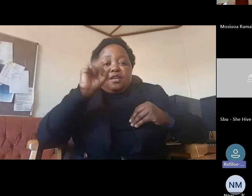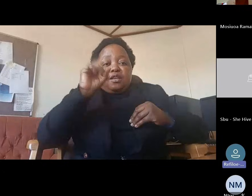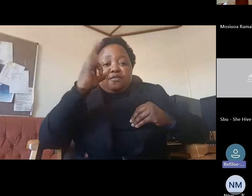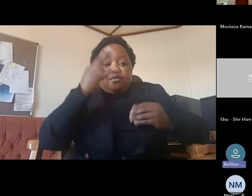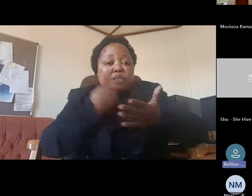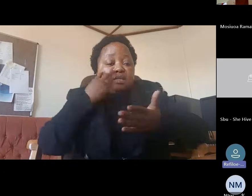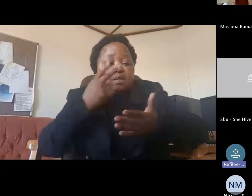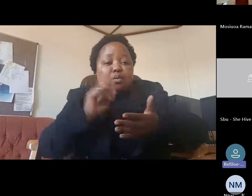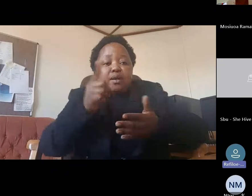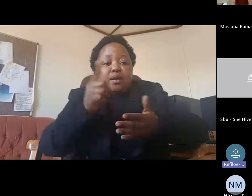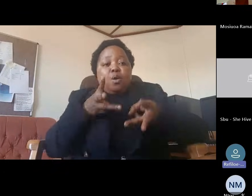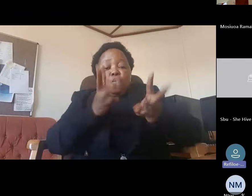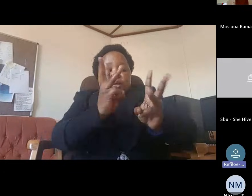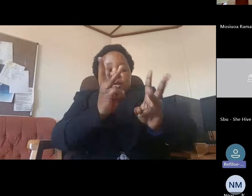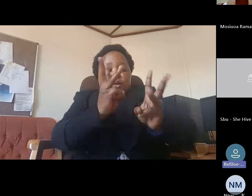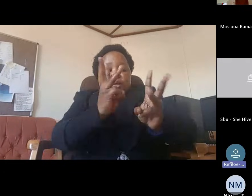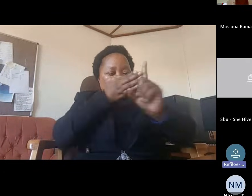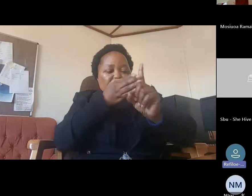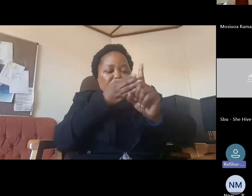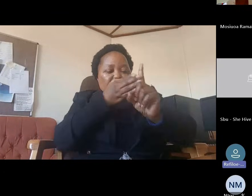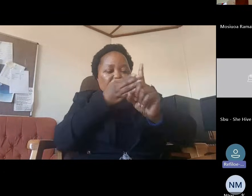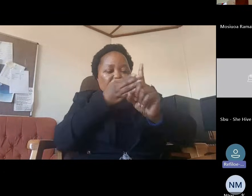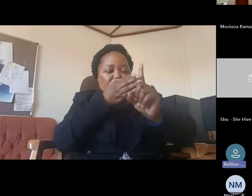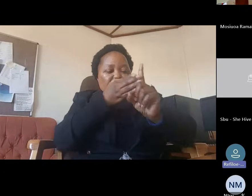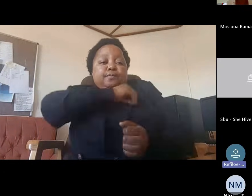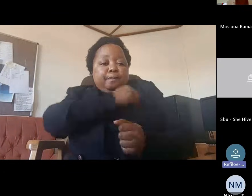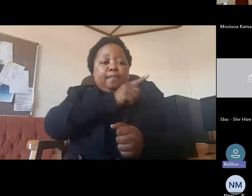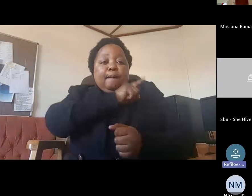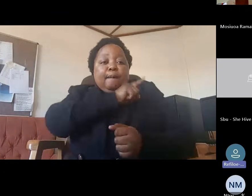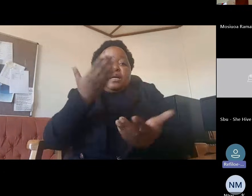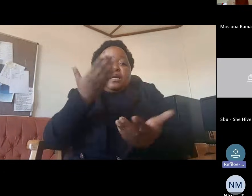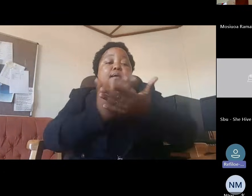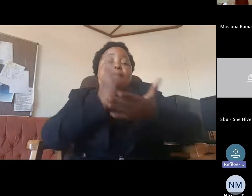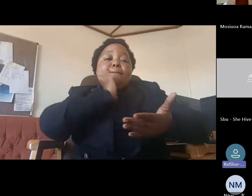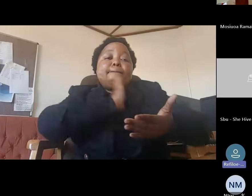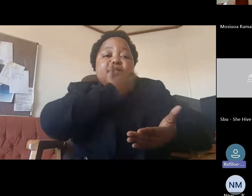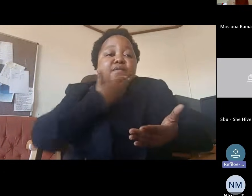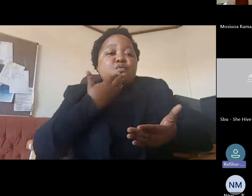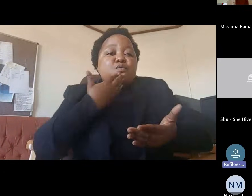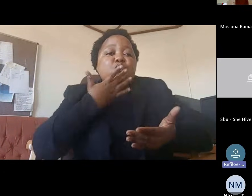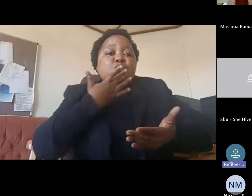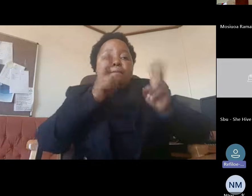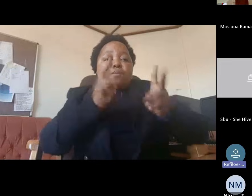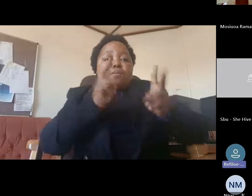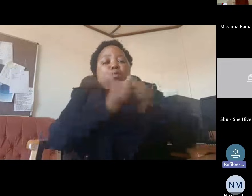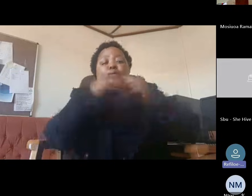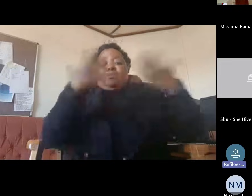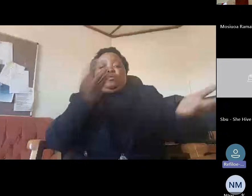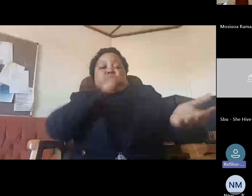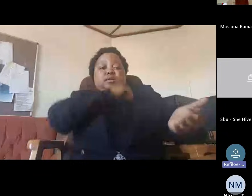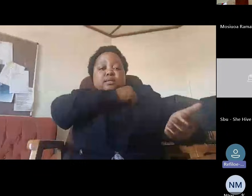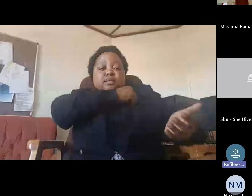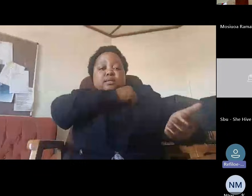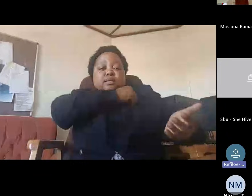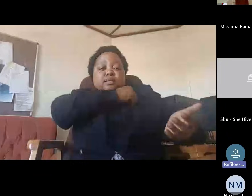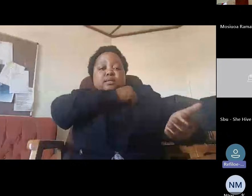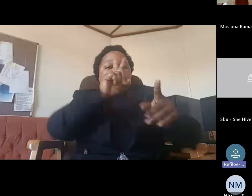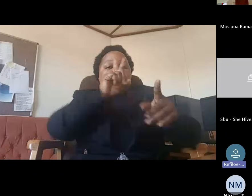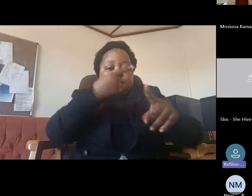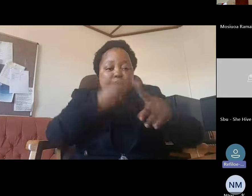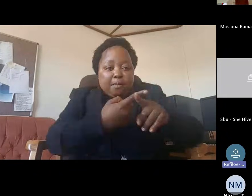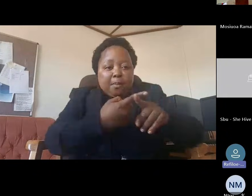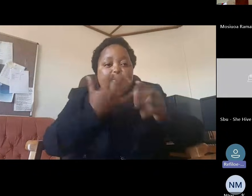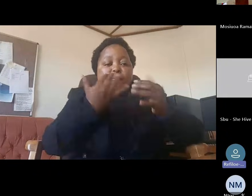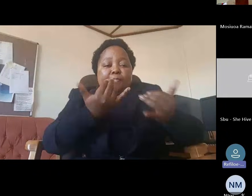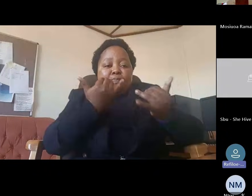targeted towards persons with disabilities, it benefits even others without disability. I want to make a small example. Say